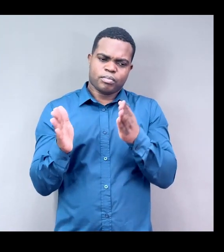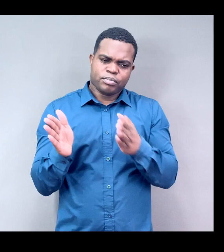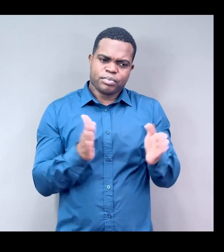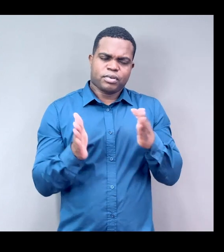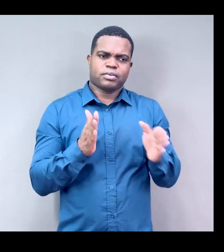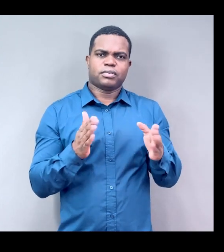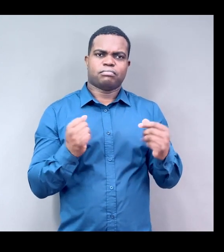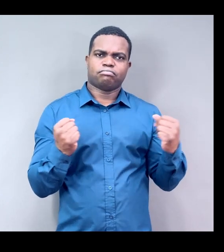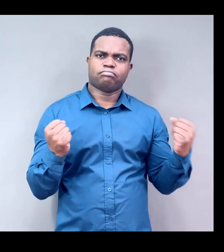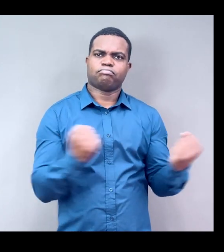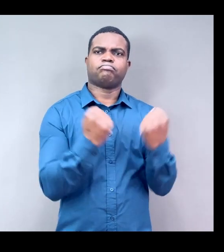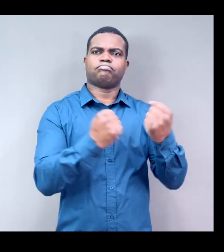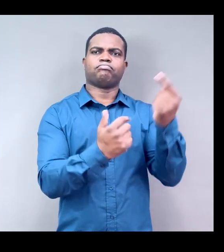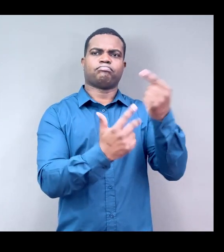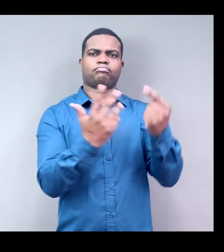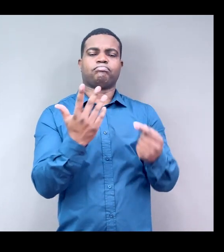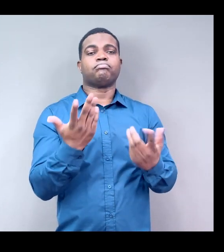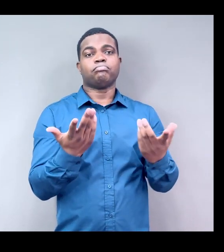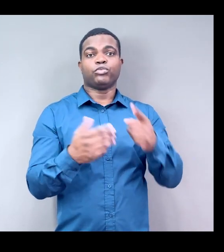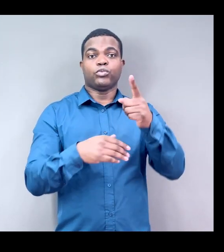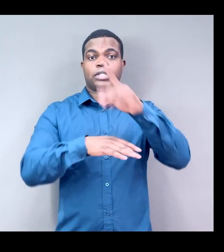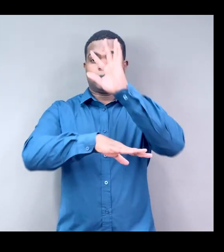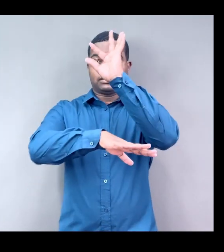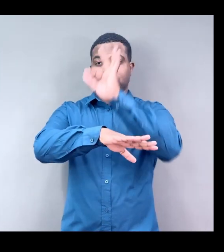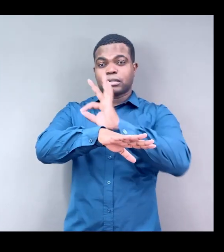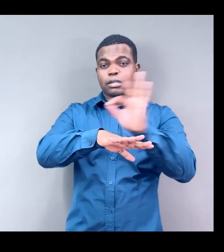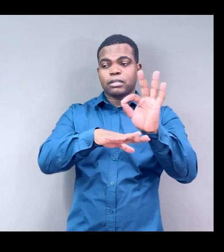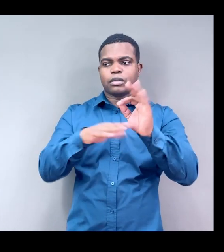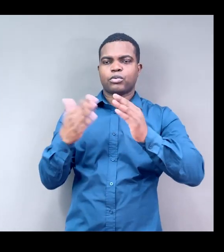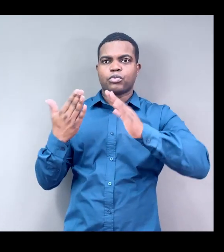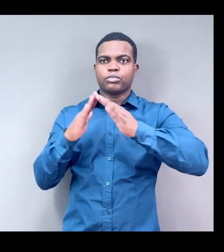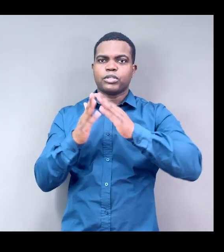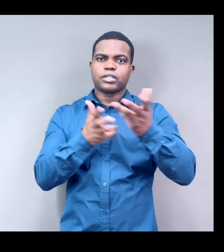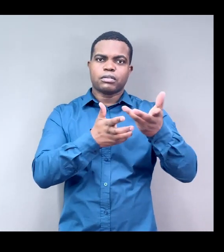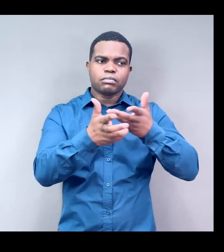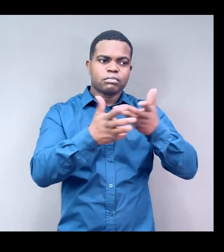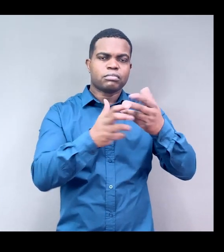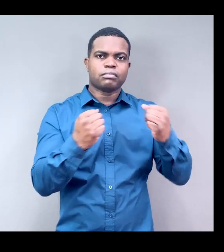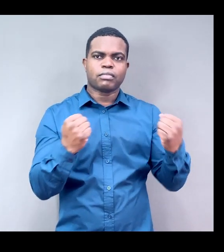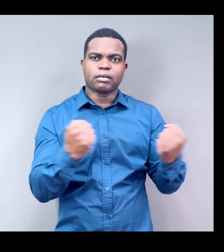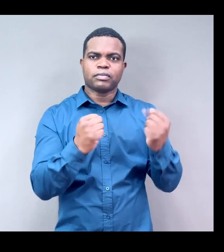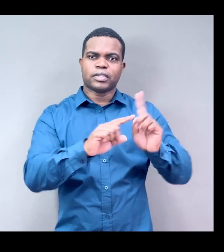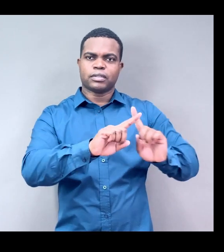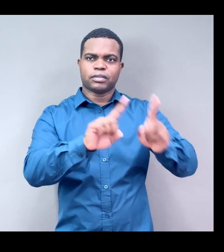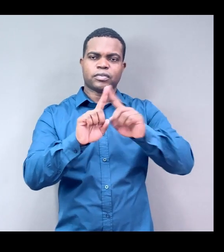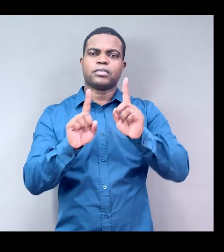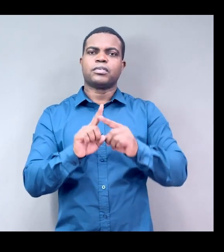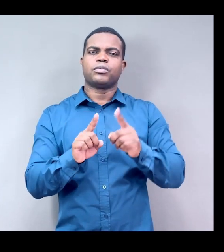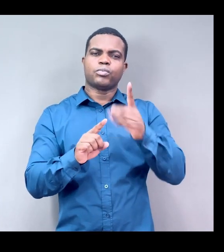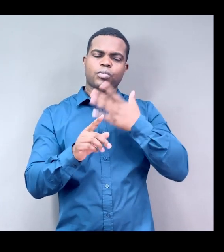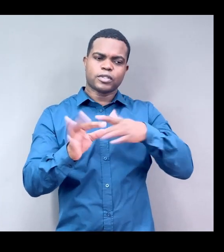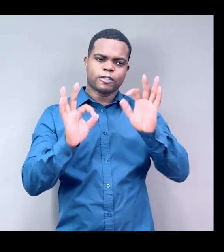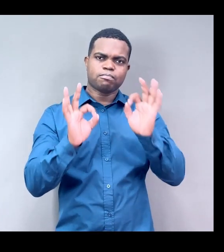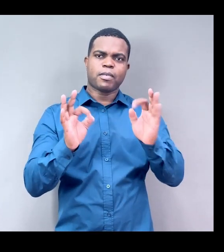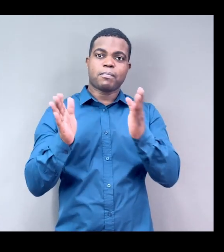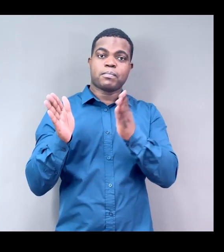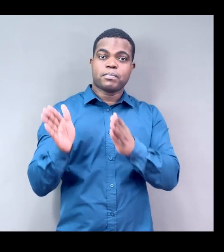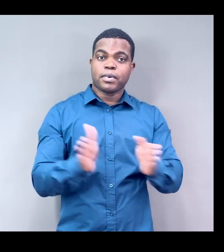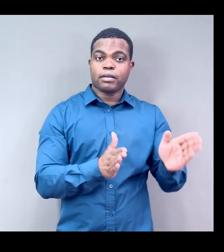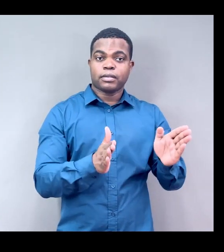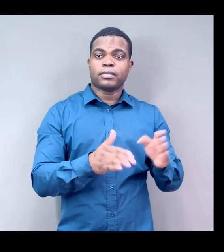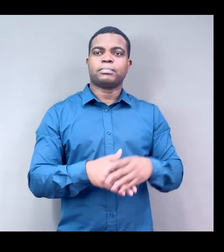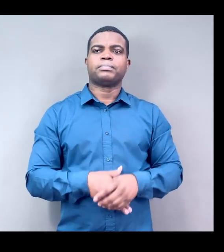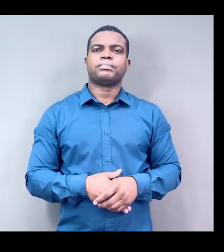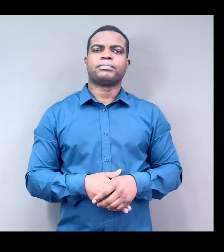planning your community engagement activities. So you have designed your community engagement